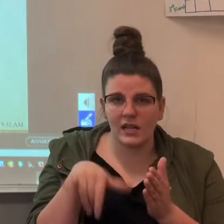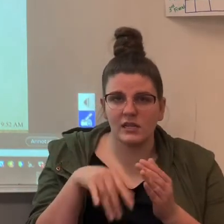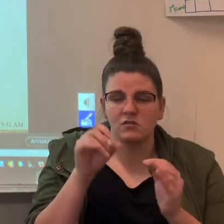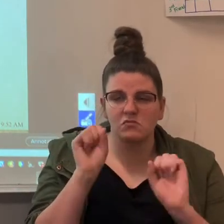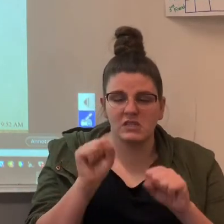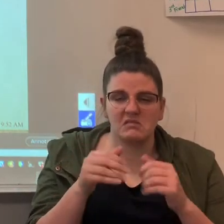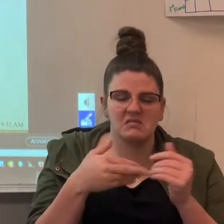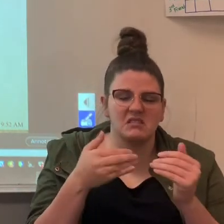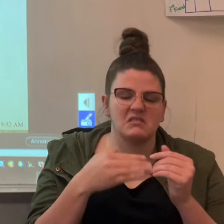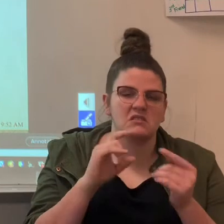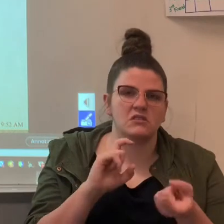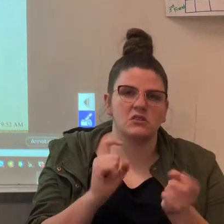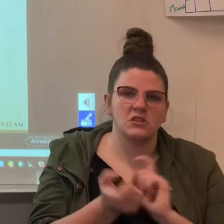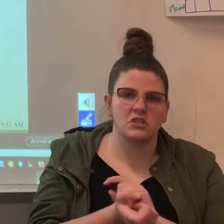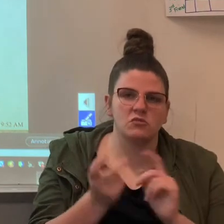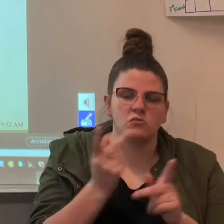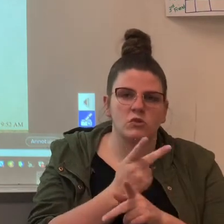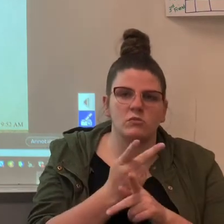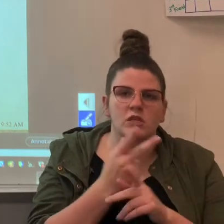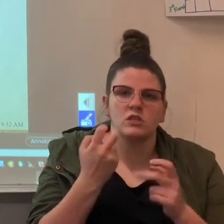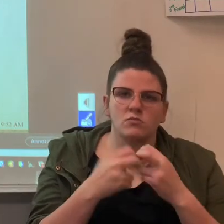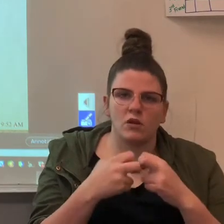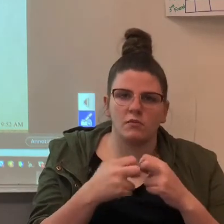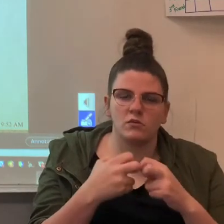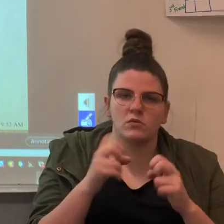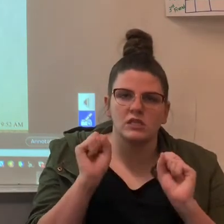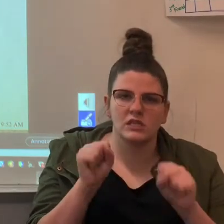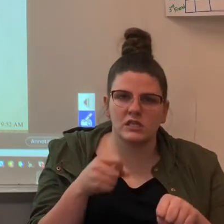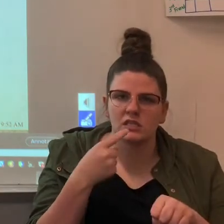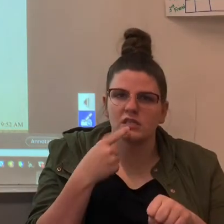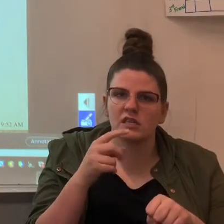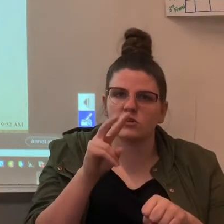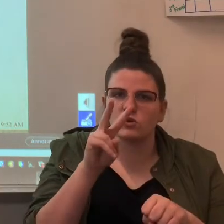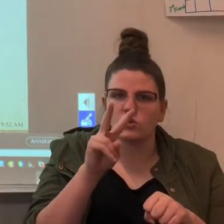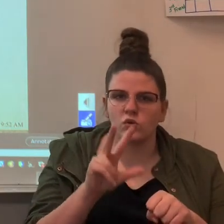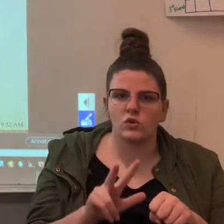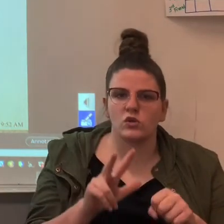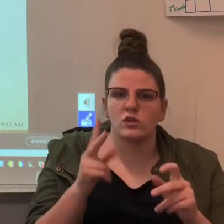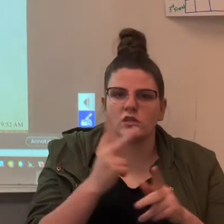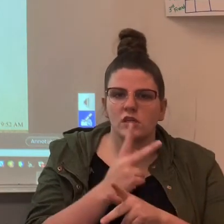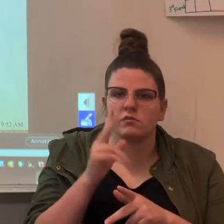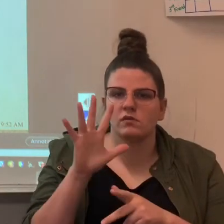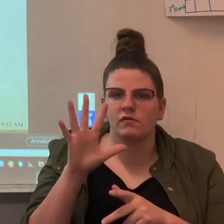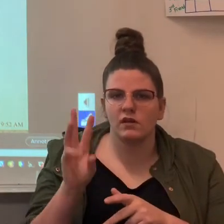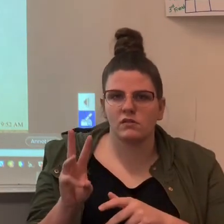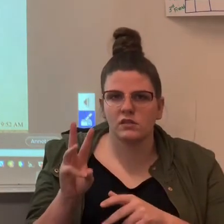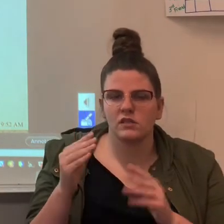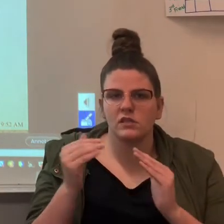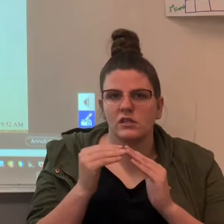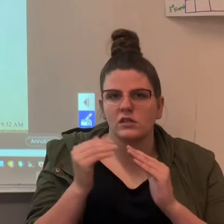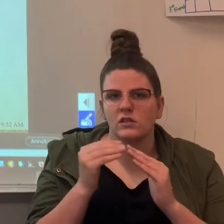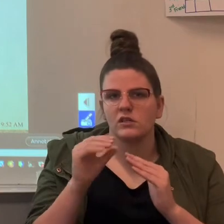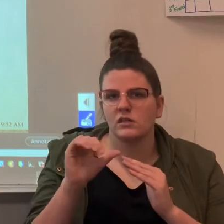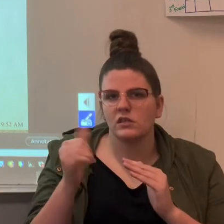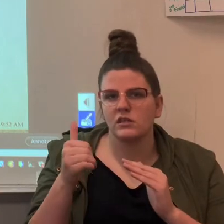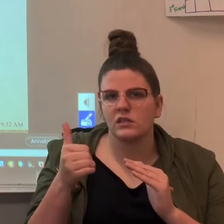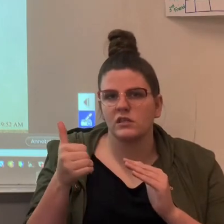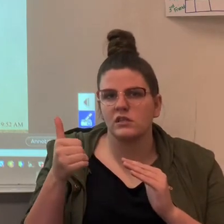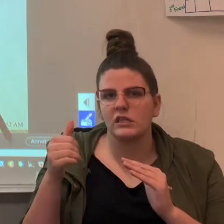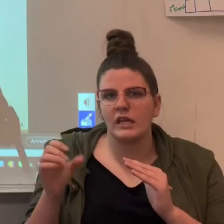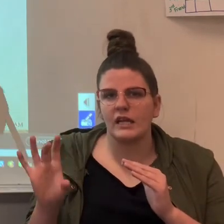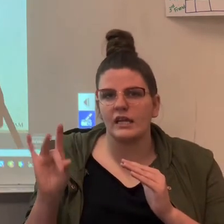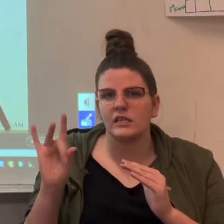a multiplication problem. And we can say 2/3 times 5/6, which gives us